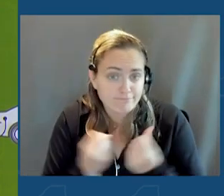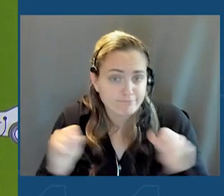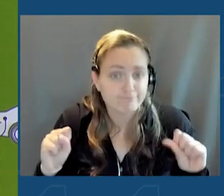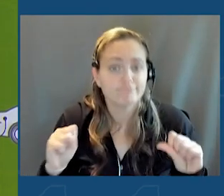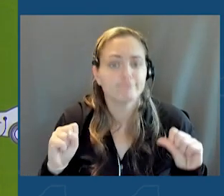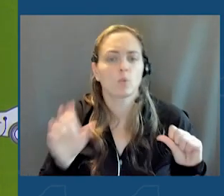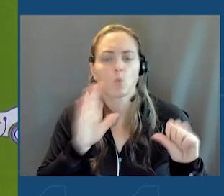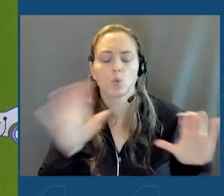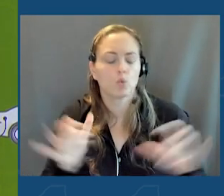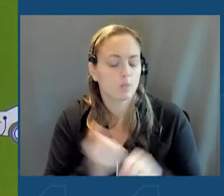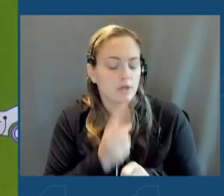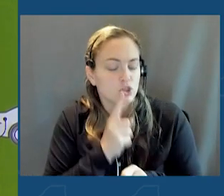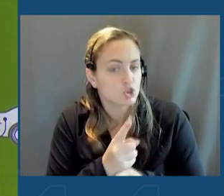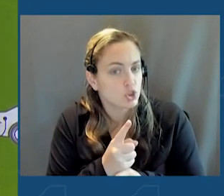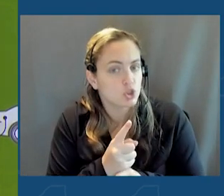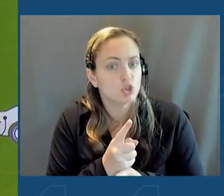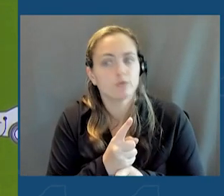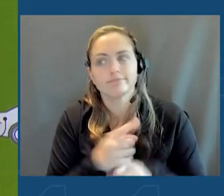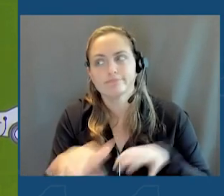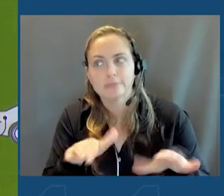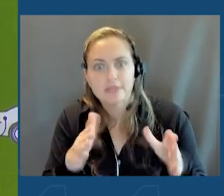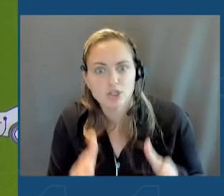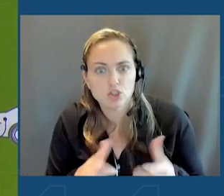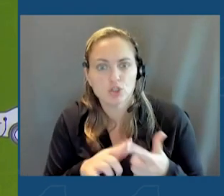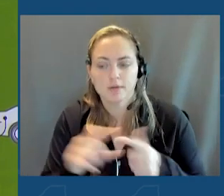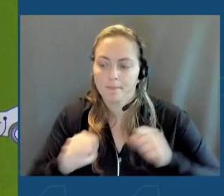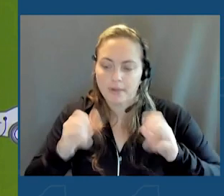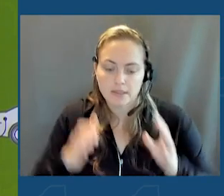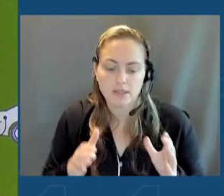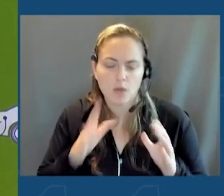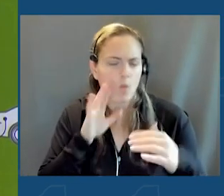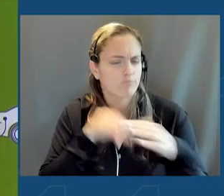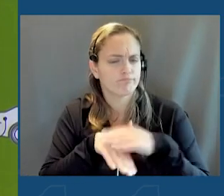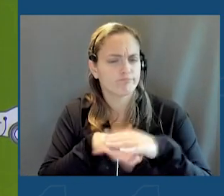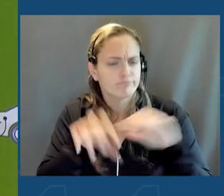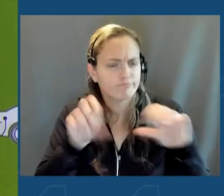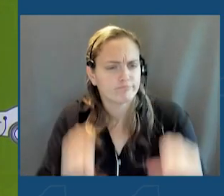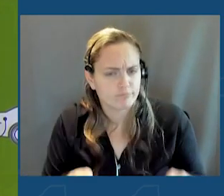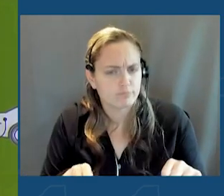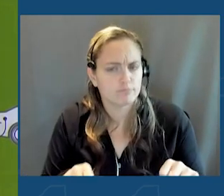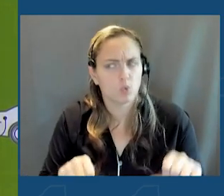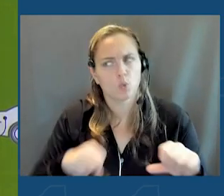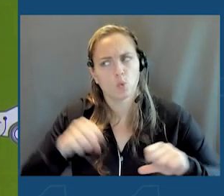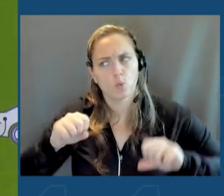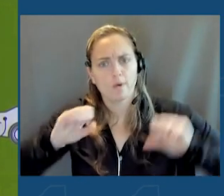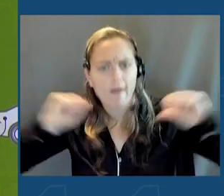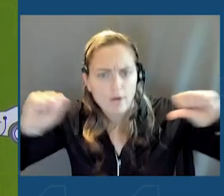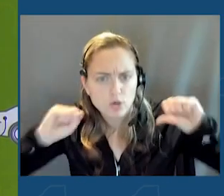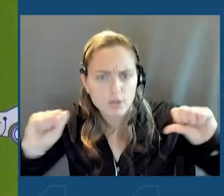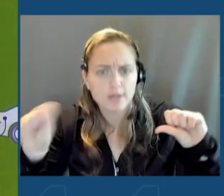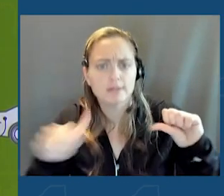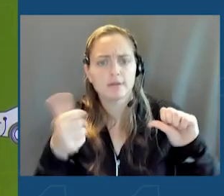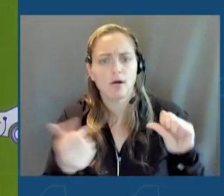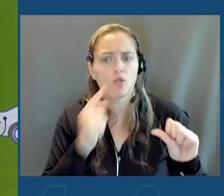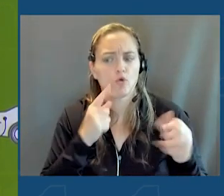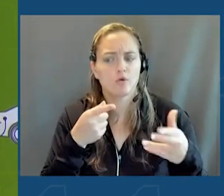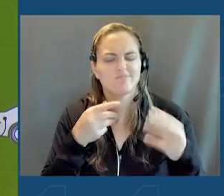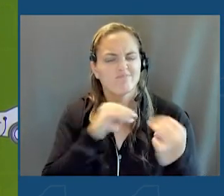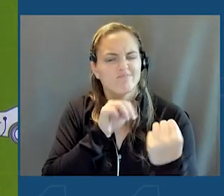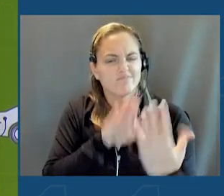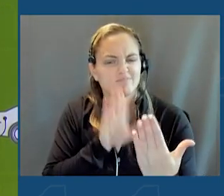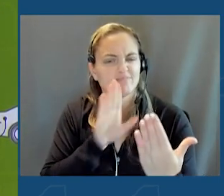that to make sure that our pedestrians and our bicyclists get access to this exercise and this other means of transportation, their